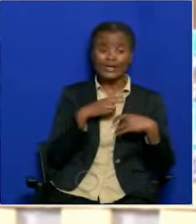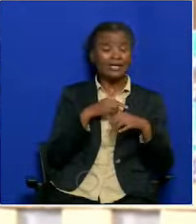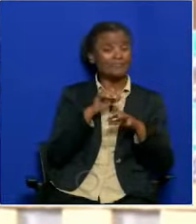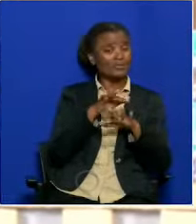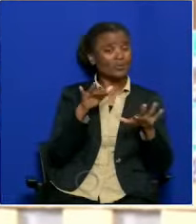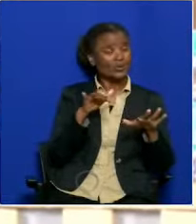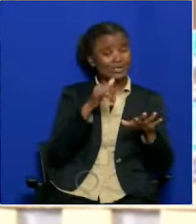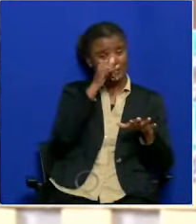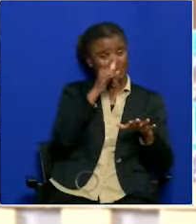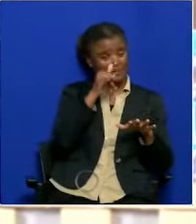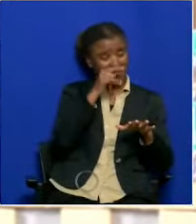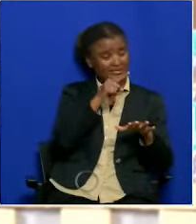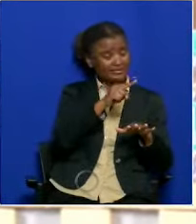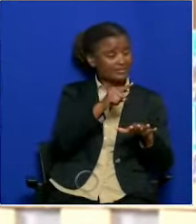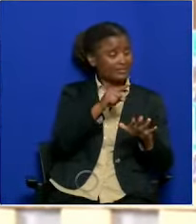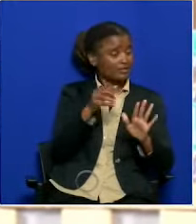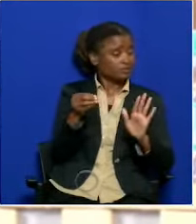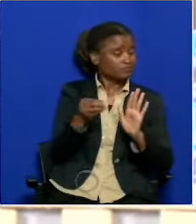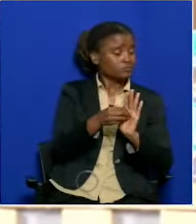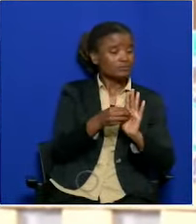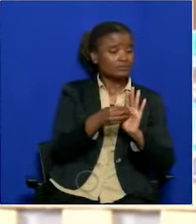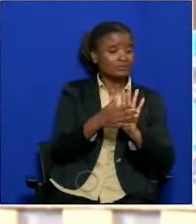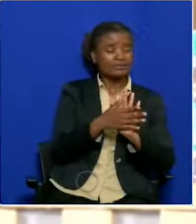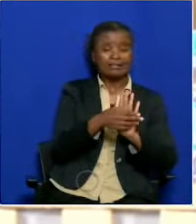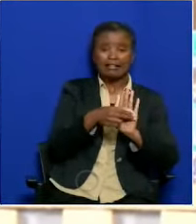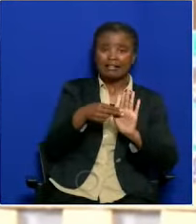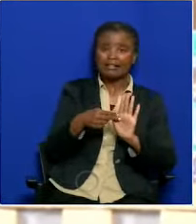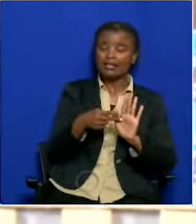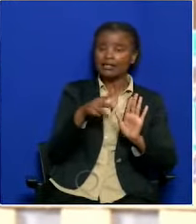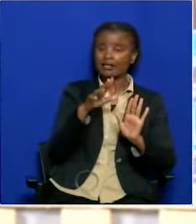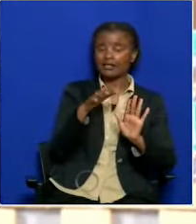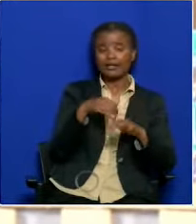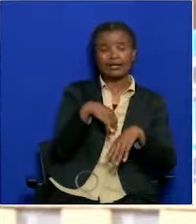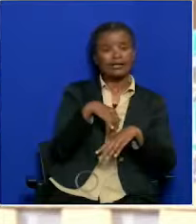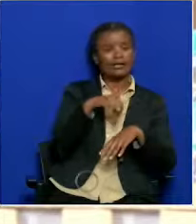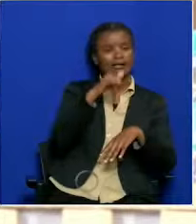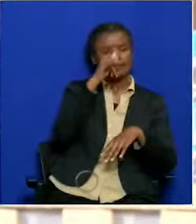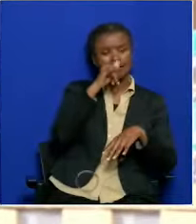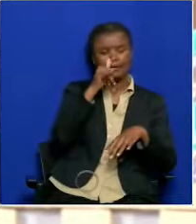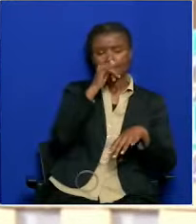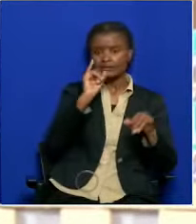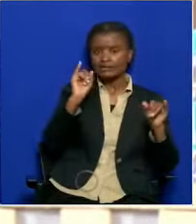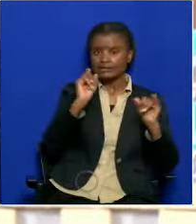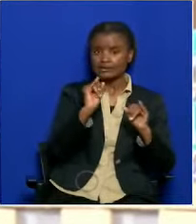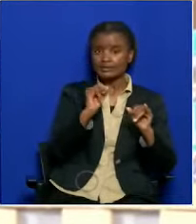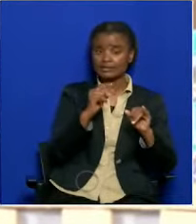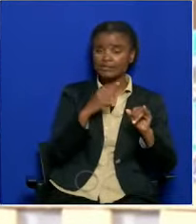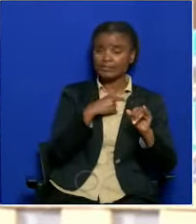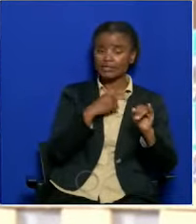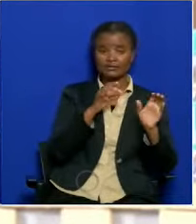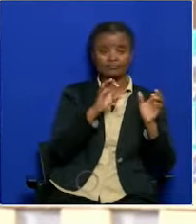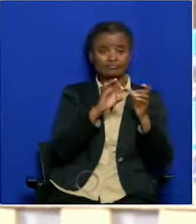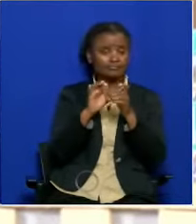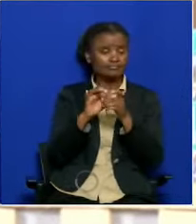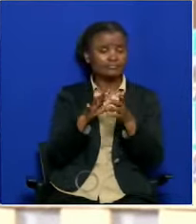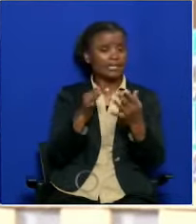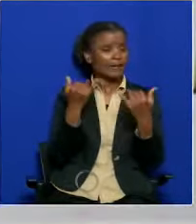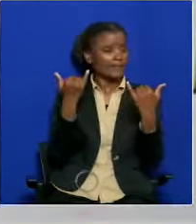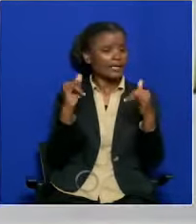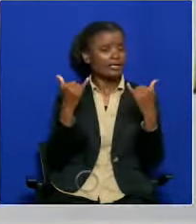crimes fraternize, party with senior police officers, loan money to senior police